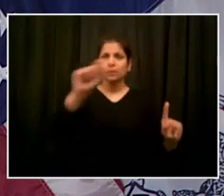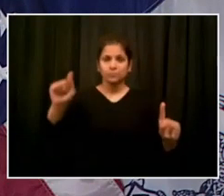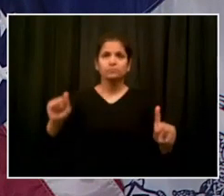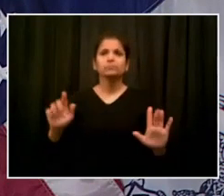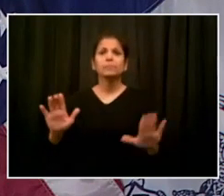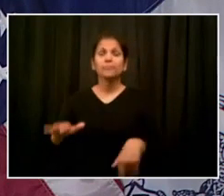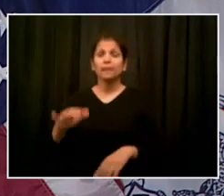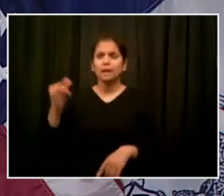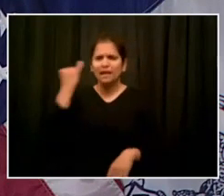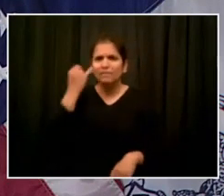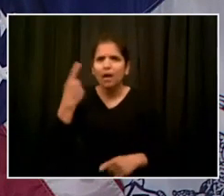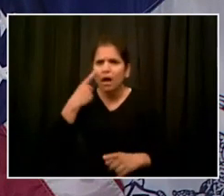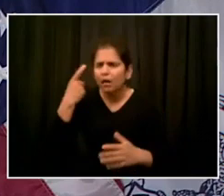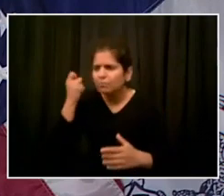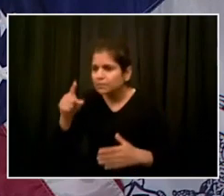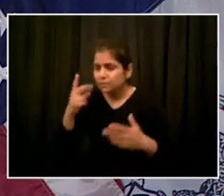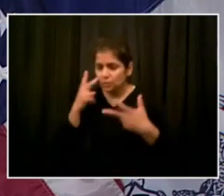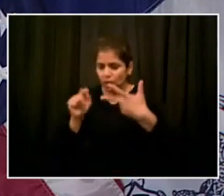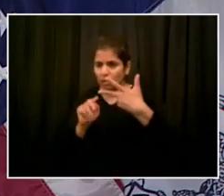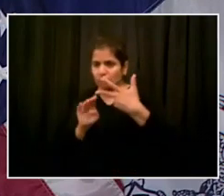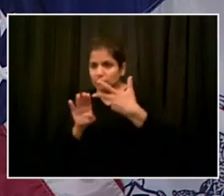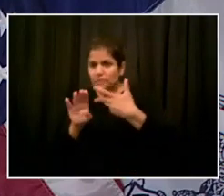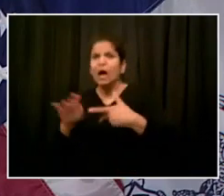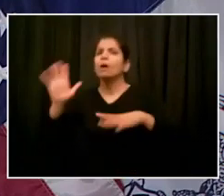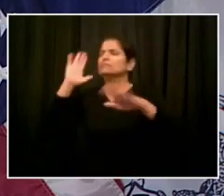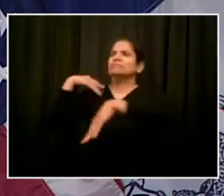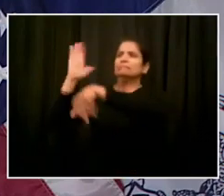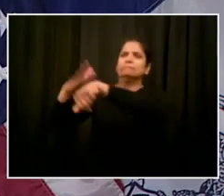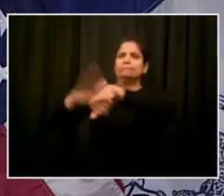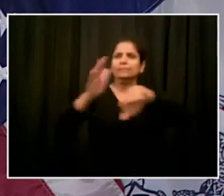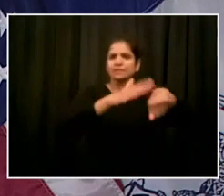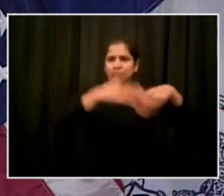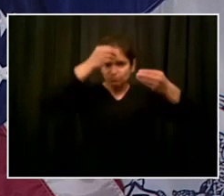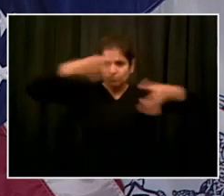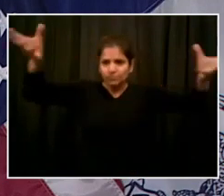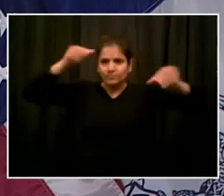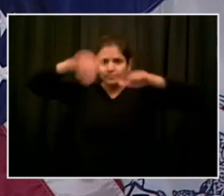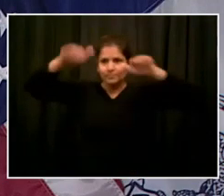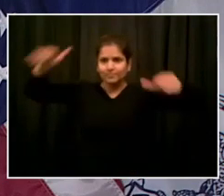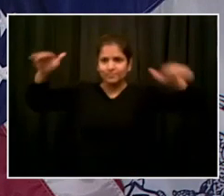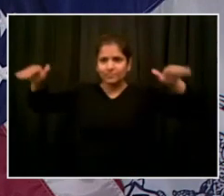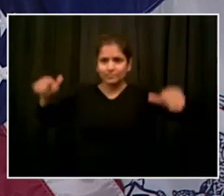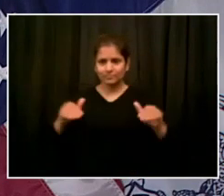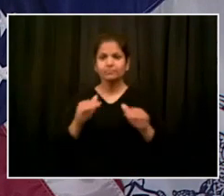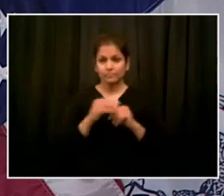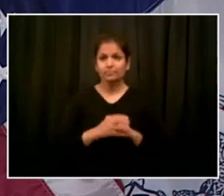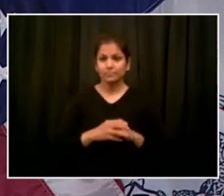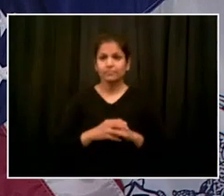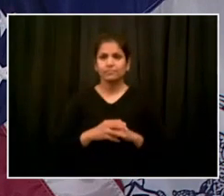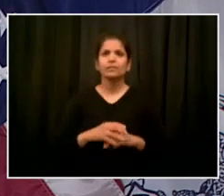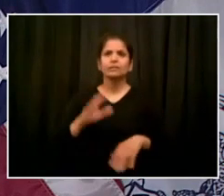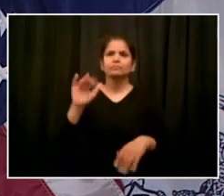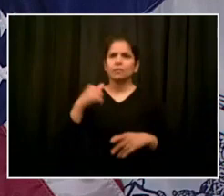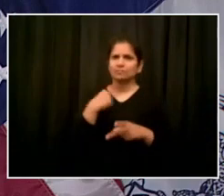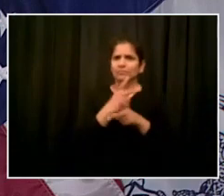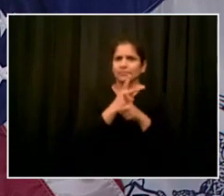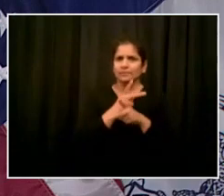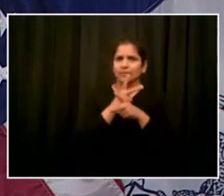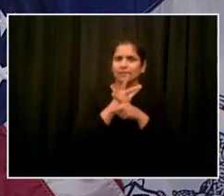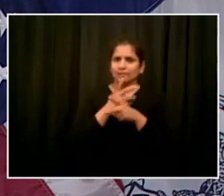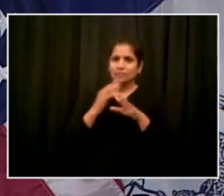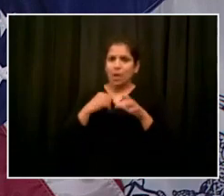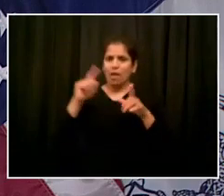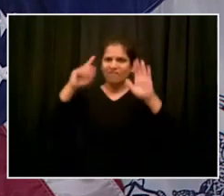term to ensure that we can help contain the situation. We have the test and